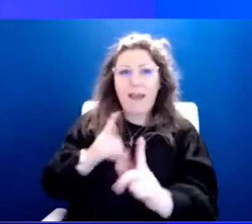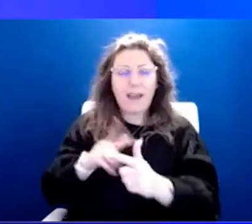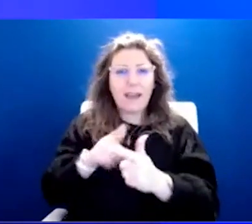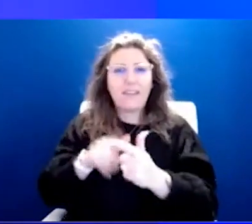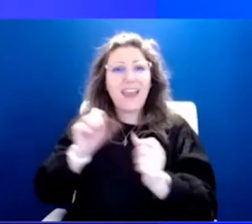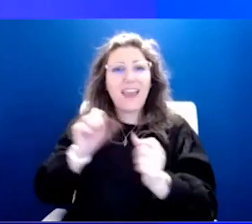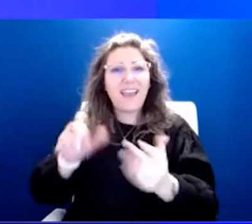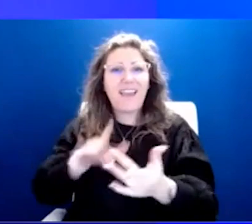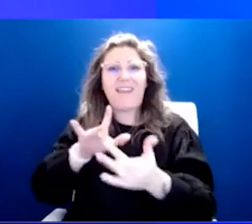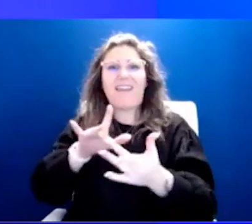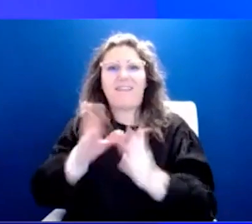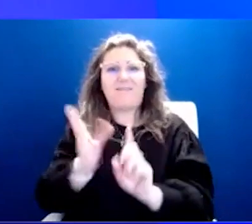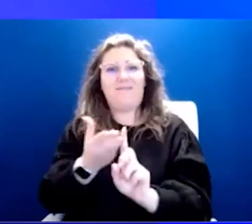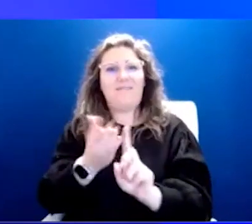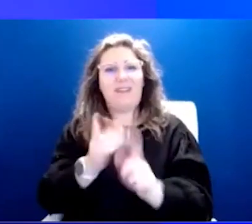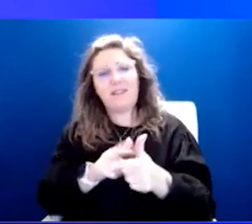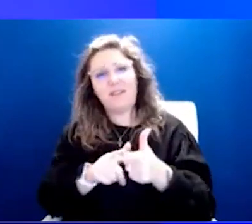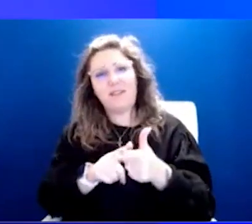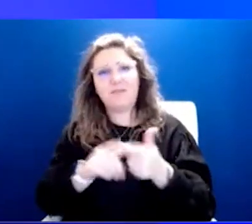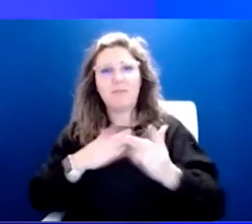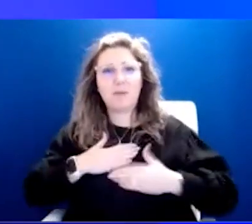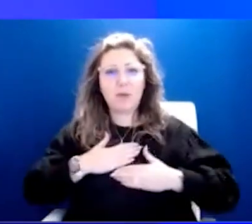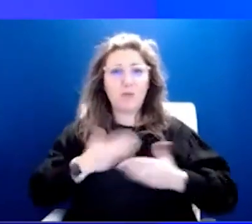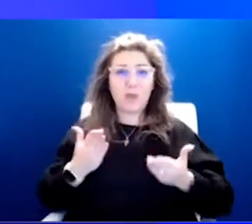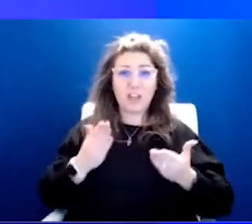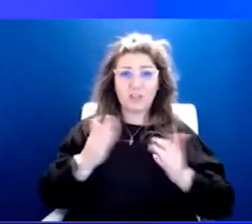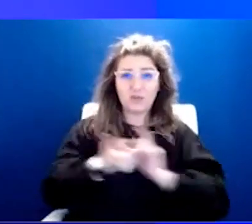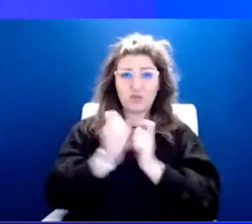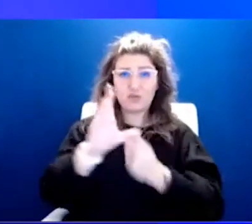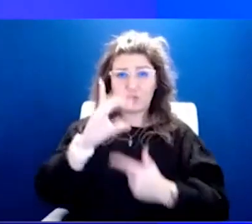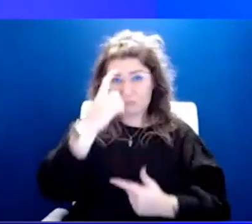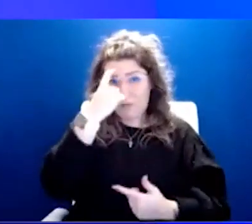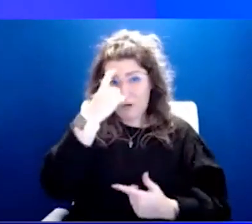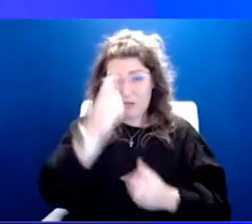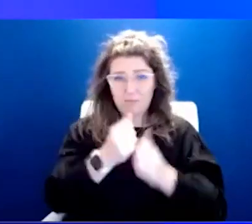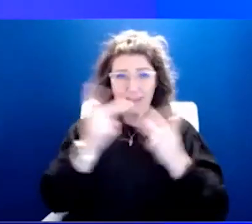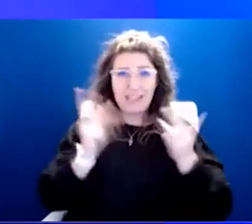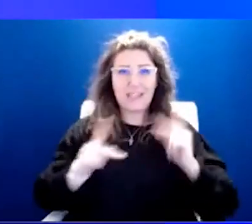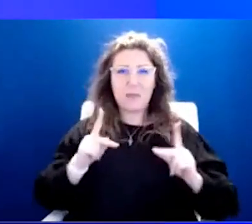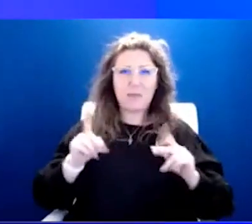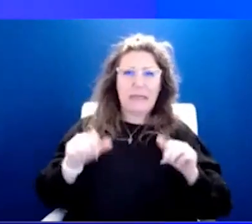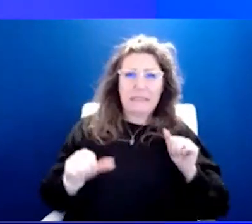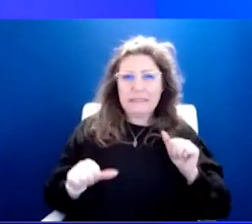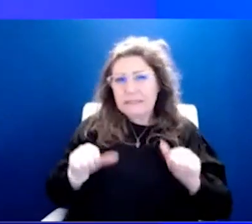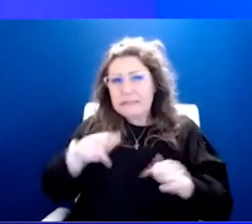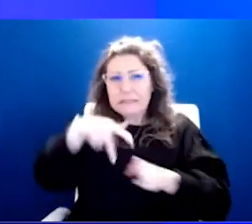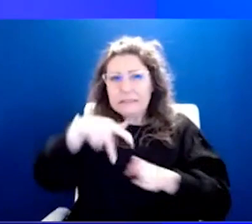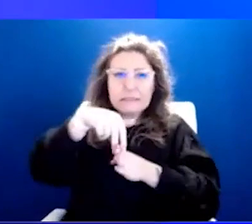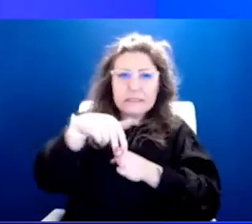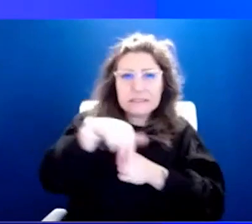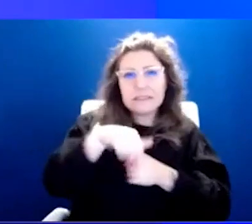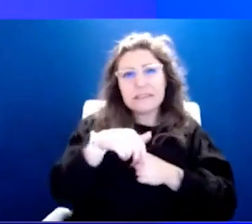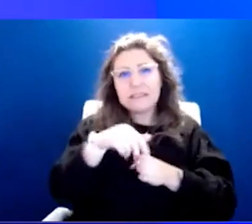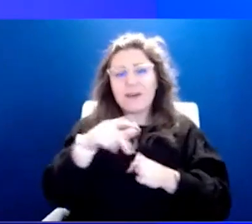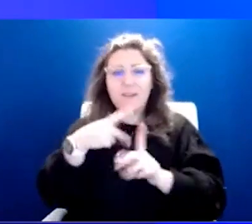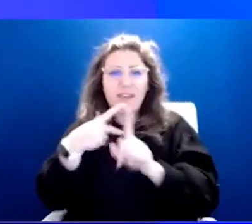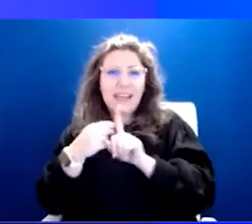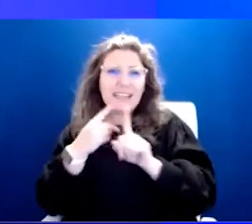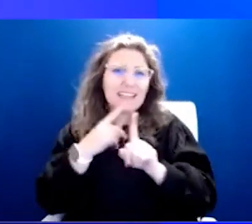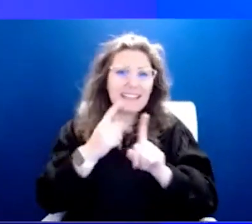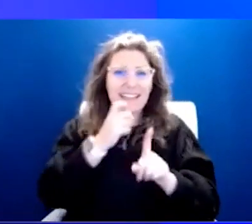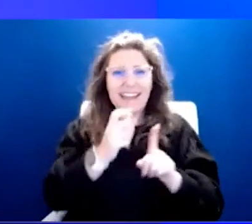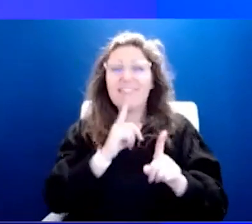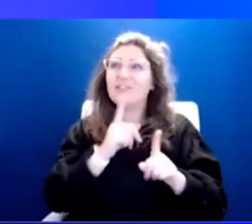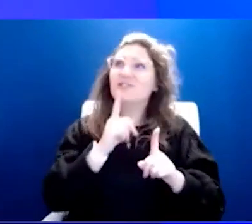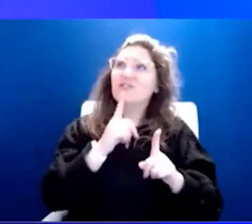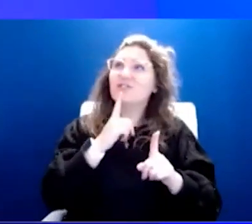that they might be willing to change their mind. There's a lot of people still kind of sitting on the fence about it, you know, haven't quite made up their mind that they